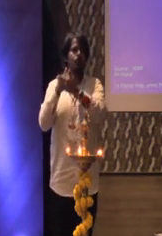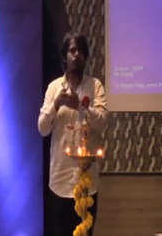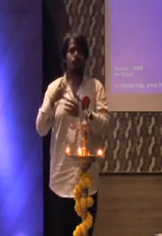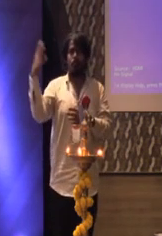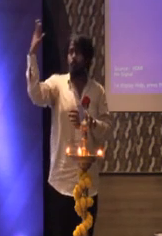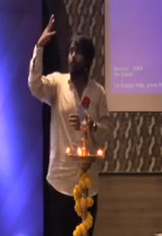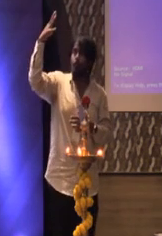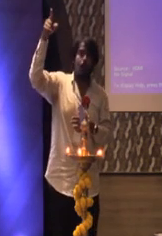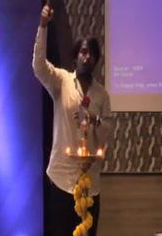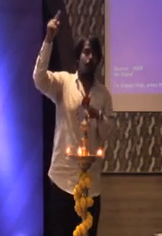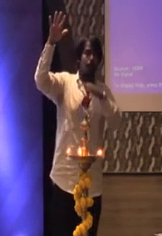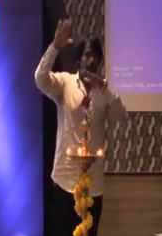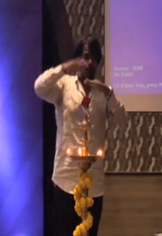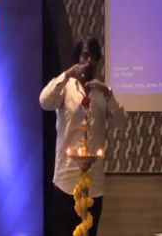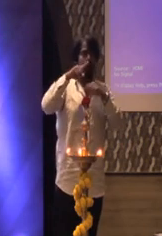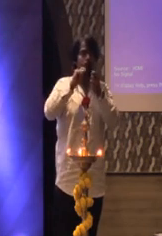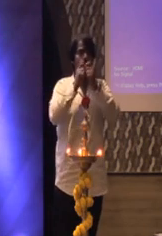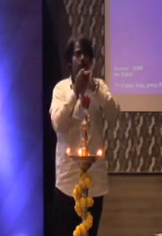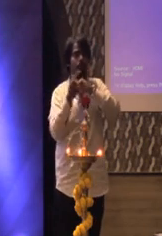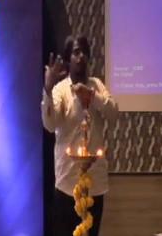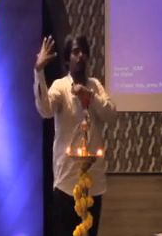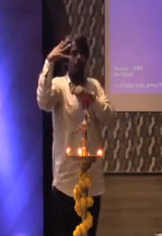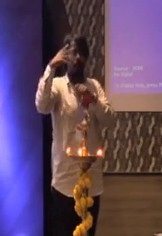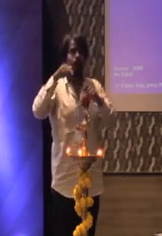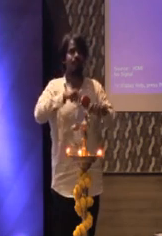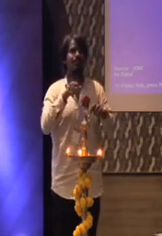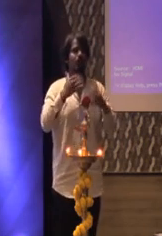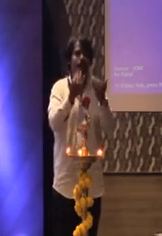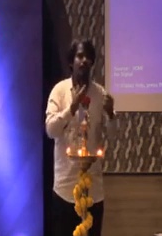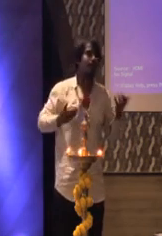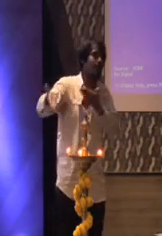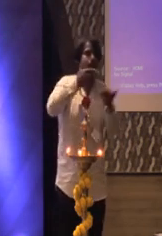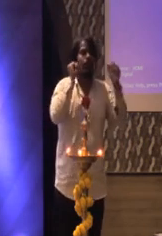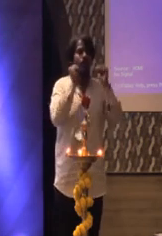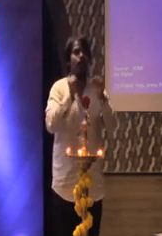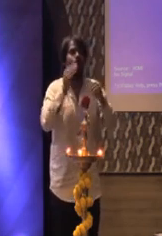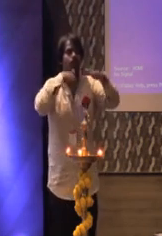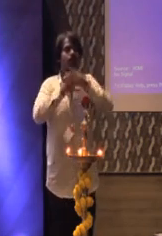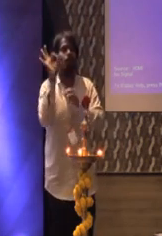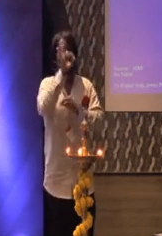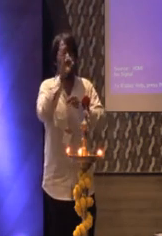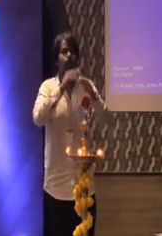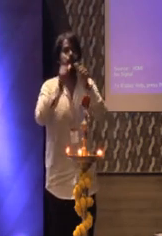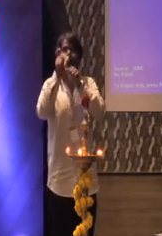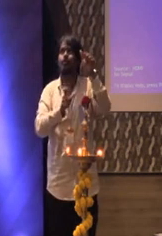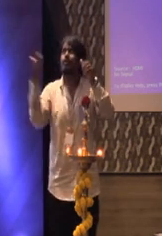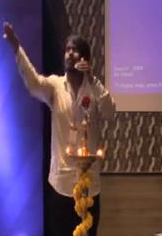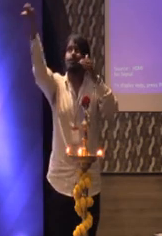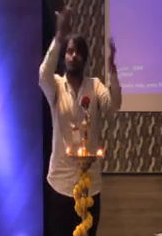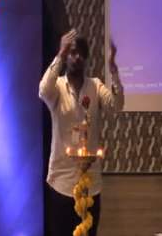sunlight in our country but unfortunately we are sitting in the ac offices all the time so that's how we don't get the sunlight